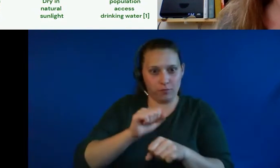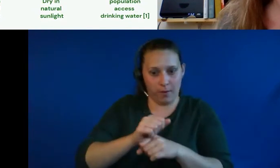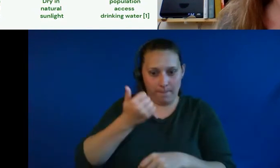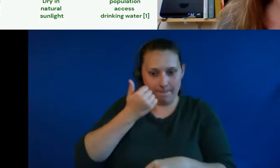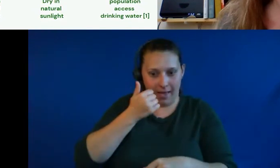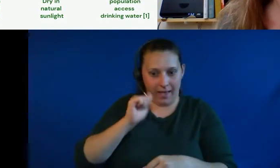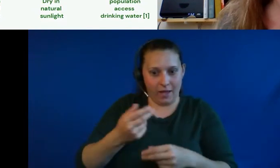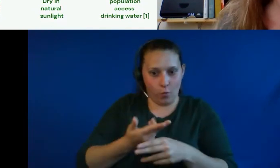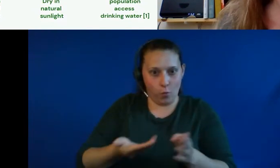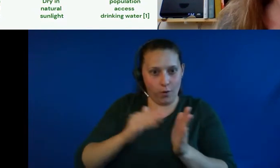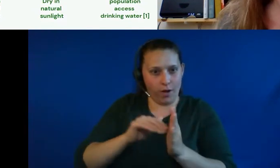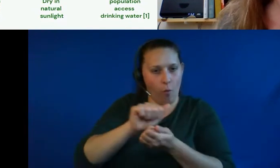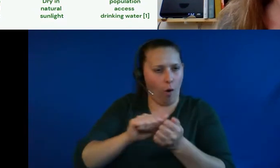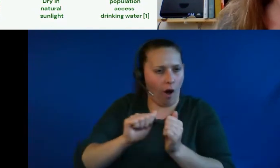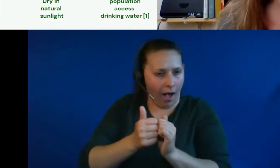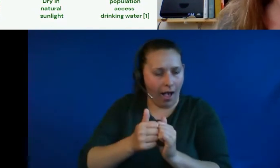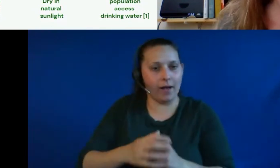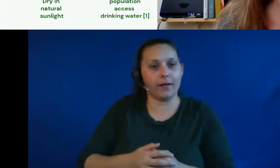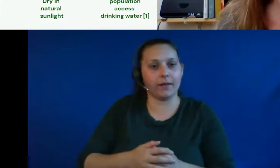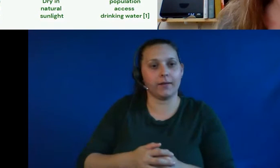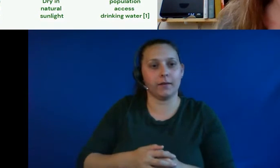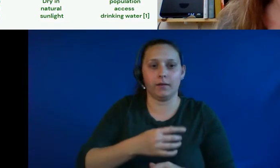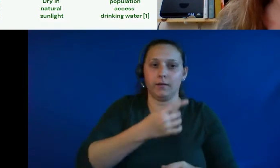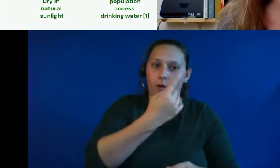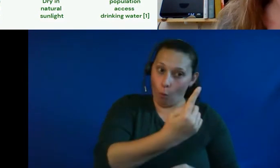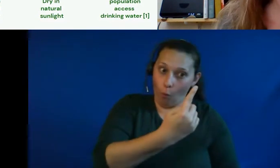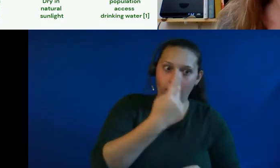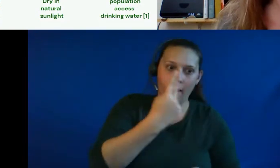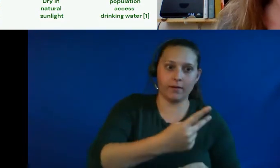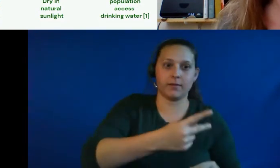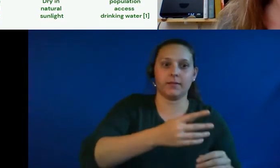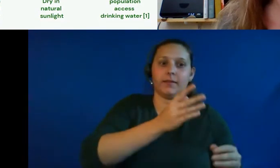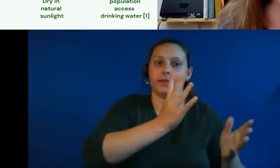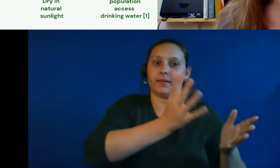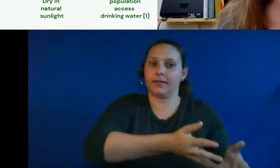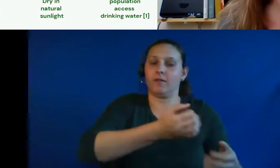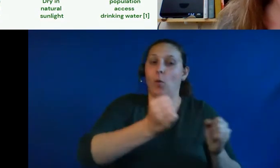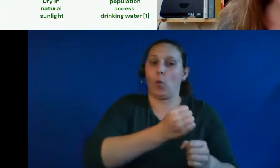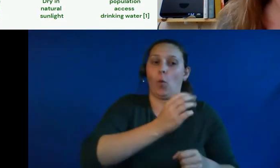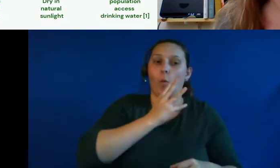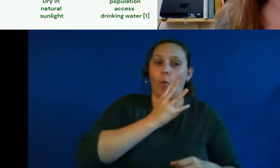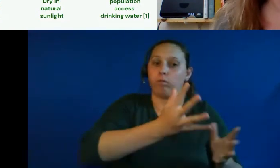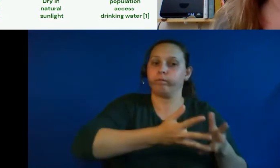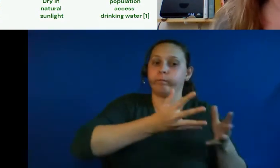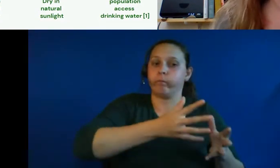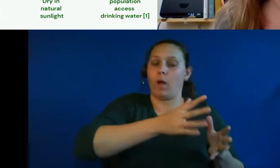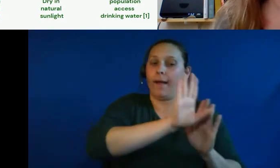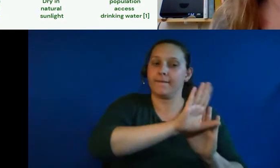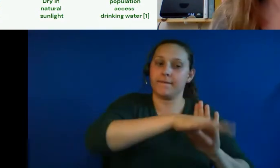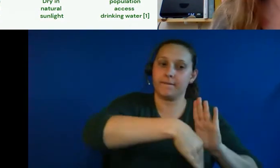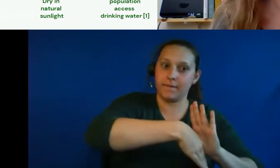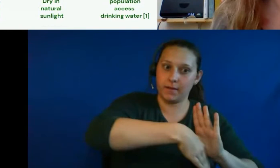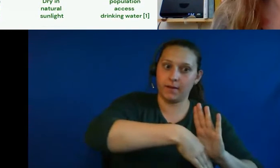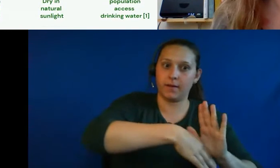So firstly, the user would simply soak the pad in cold water for about 30 minutes before it with a mild